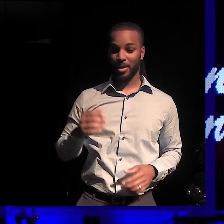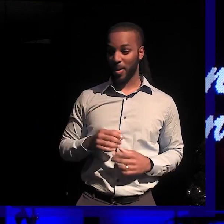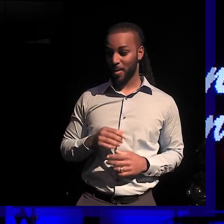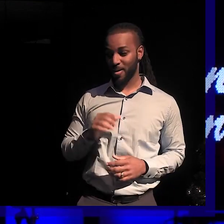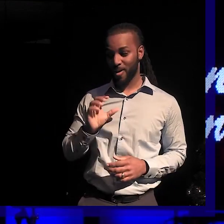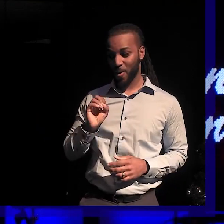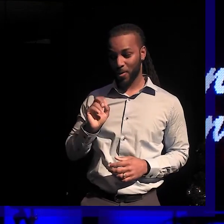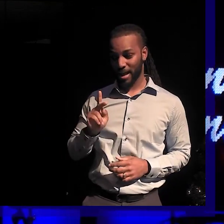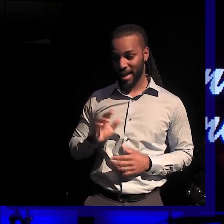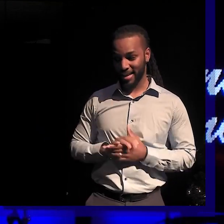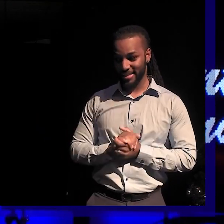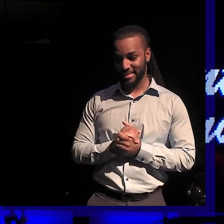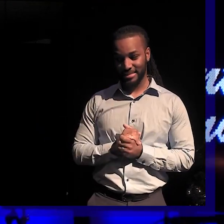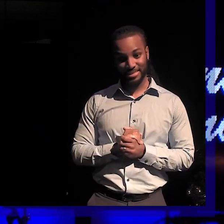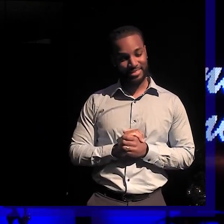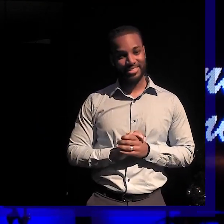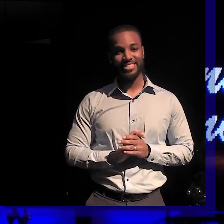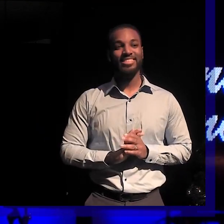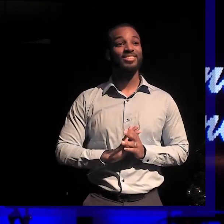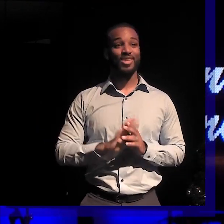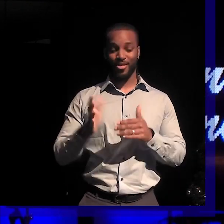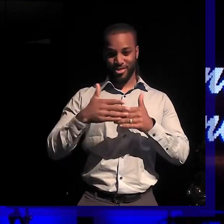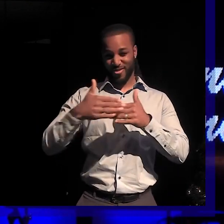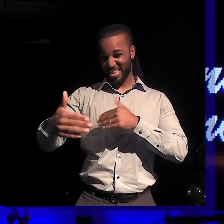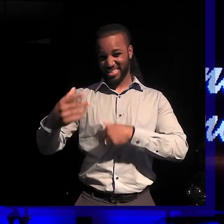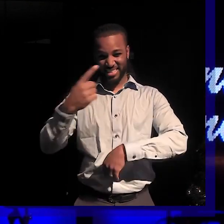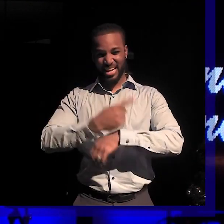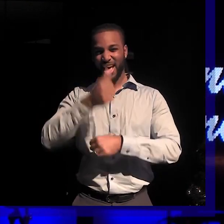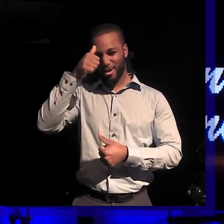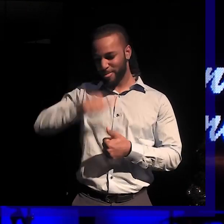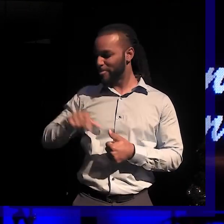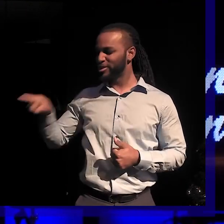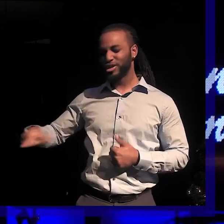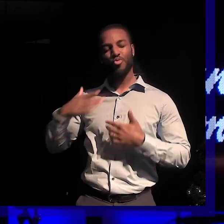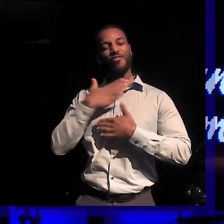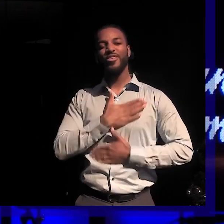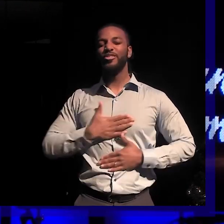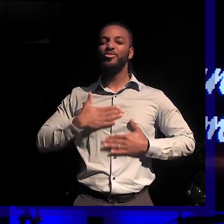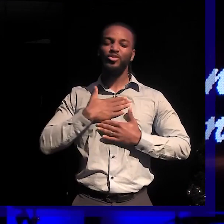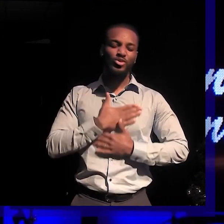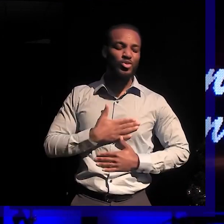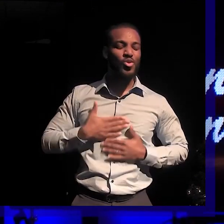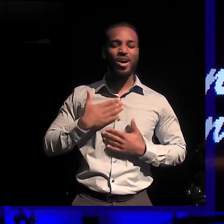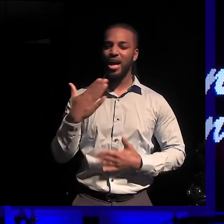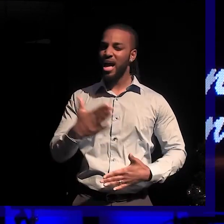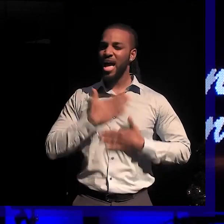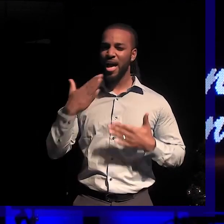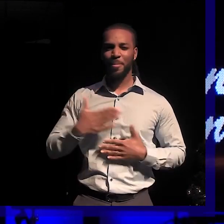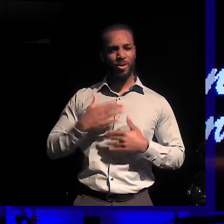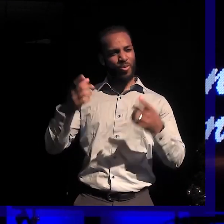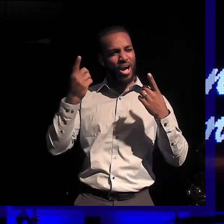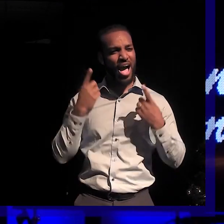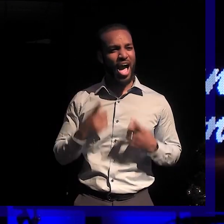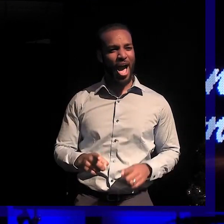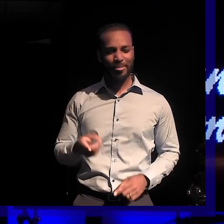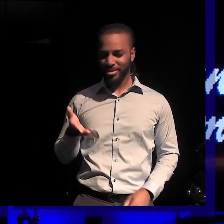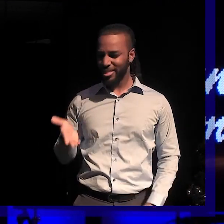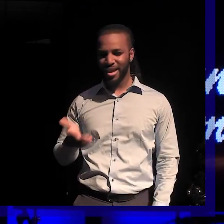Okay. Till the rest of the days I knew her, she was full of joy, choosing joy. What happened there?